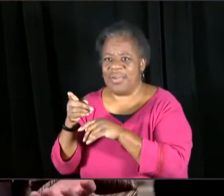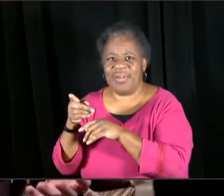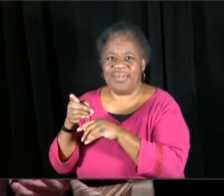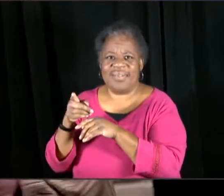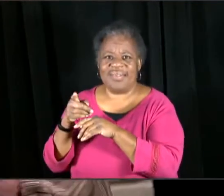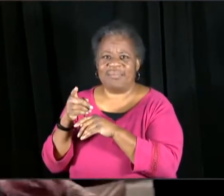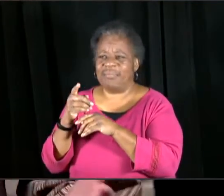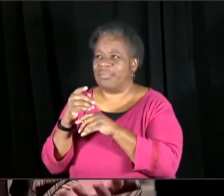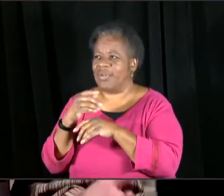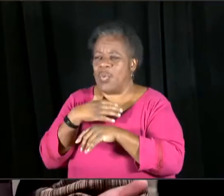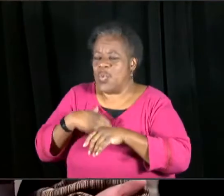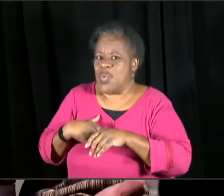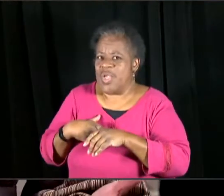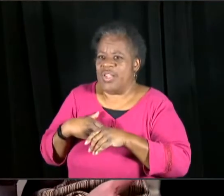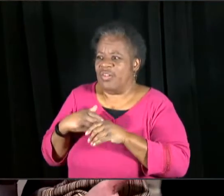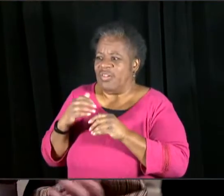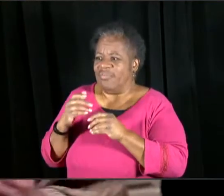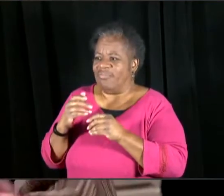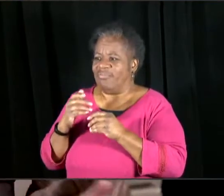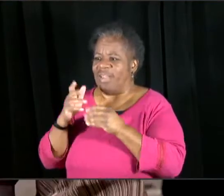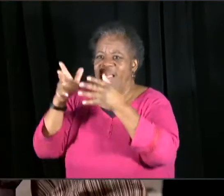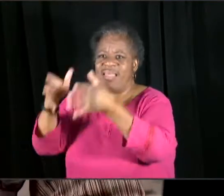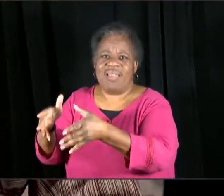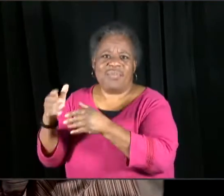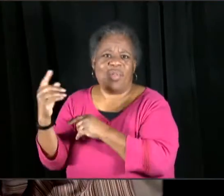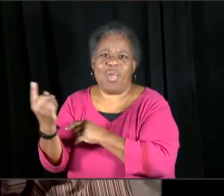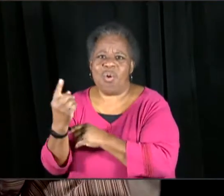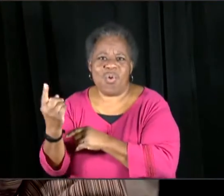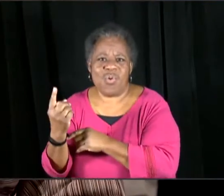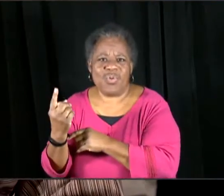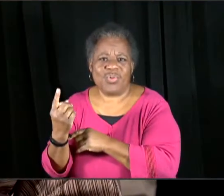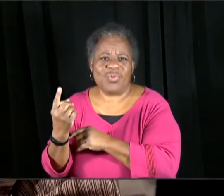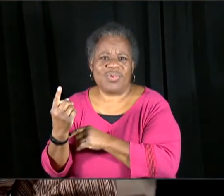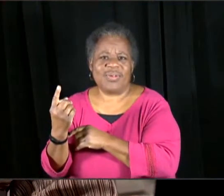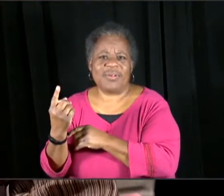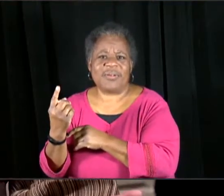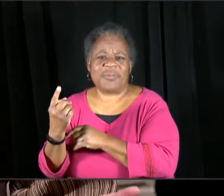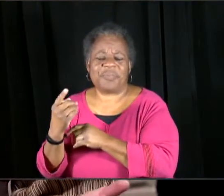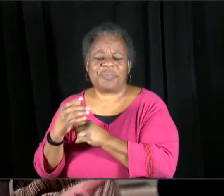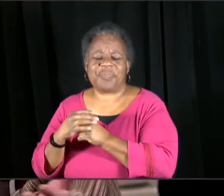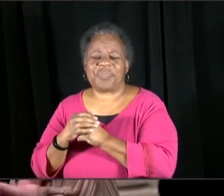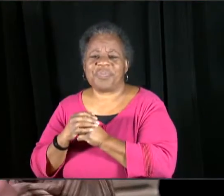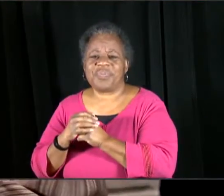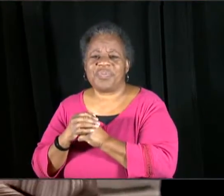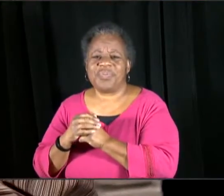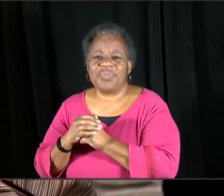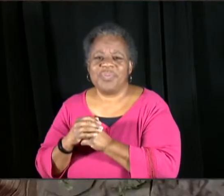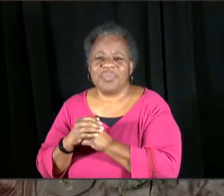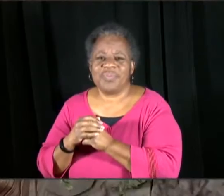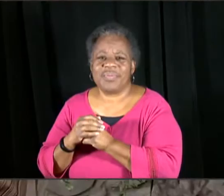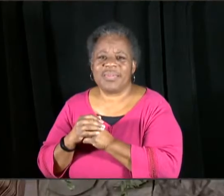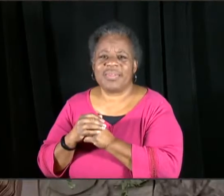at them at all, to be left alone, without being reminded of all the things they didn't have.